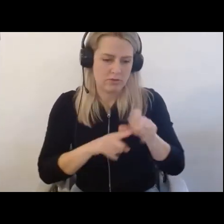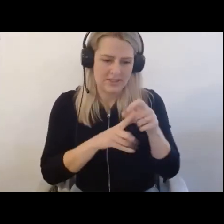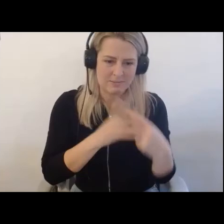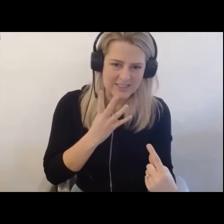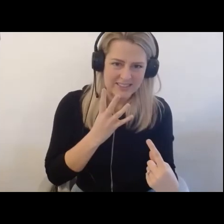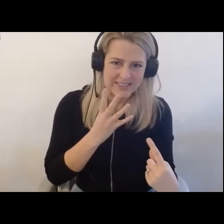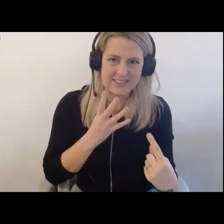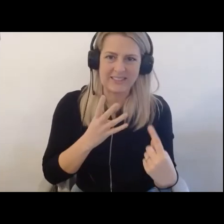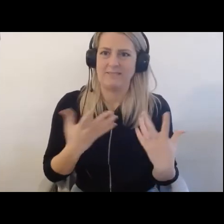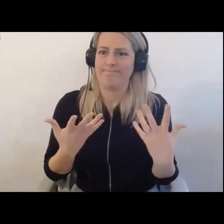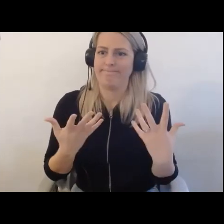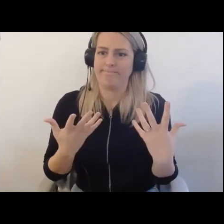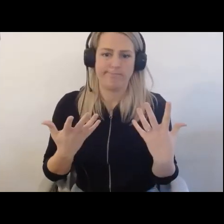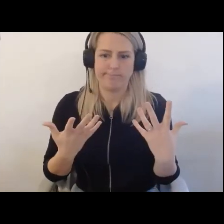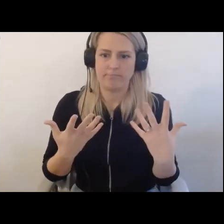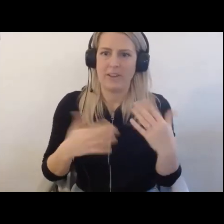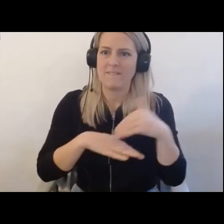without disabilities.